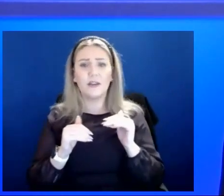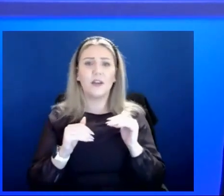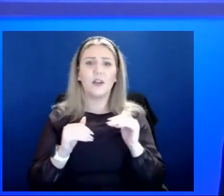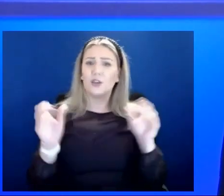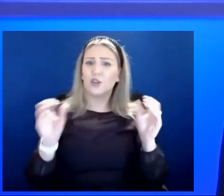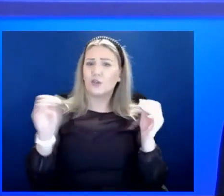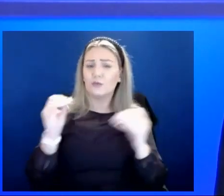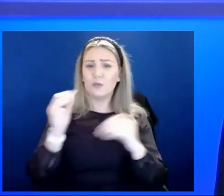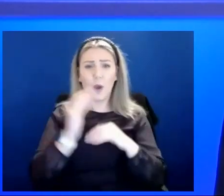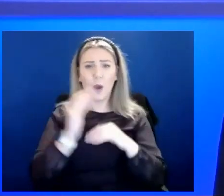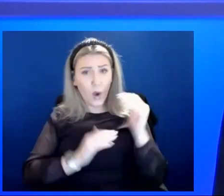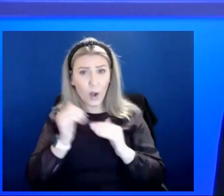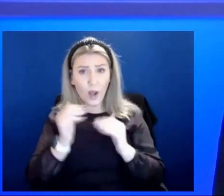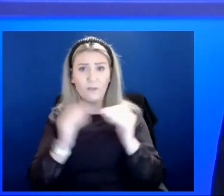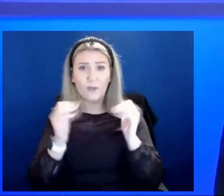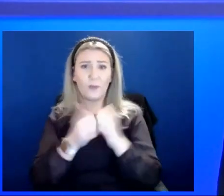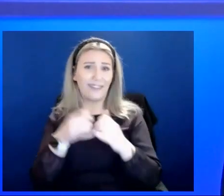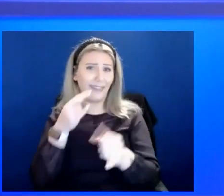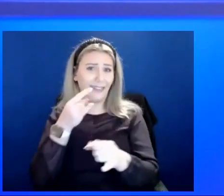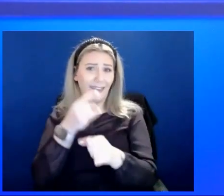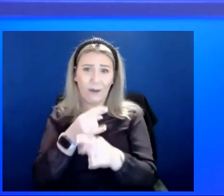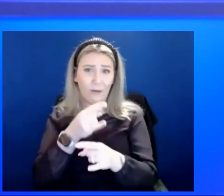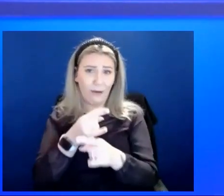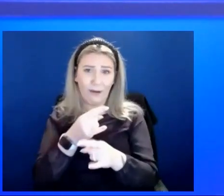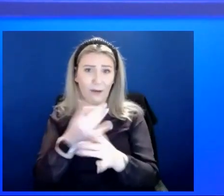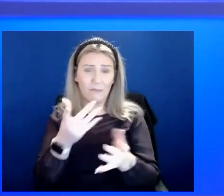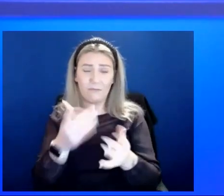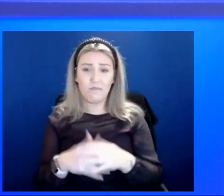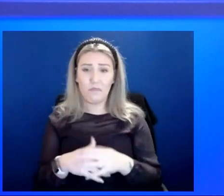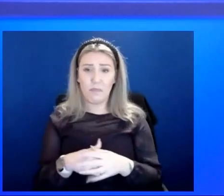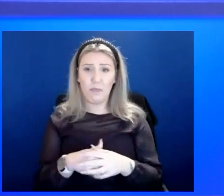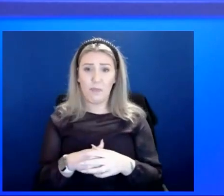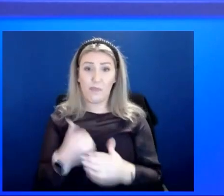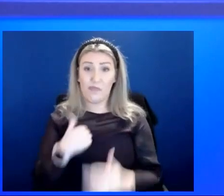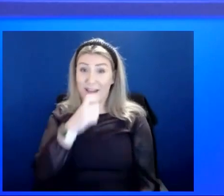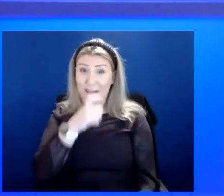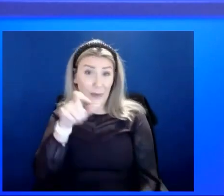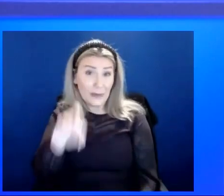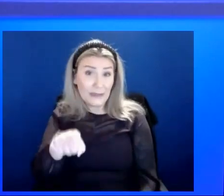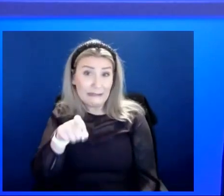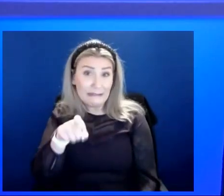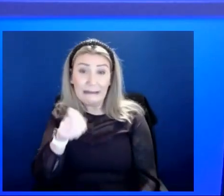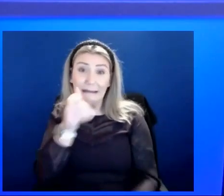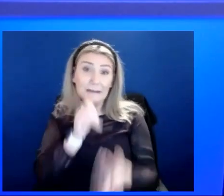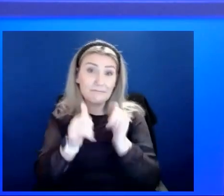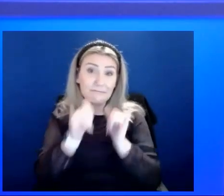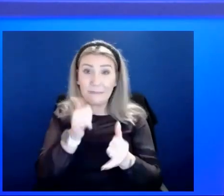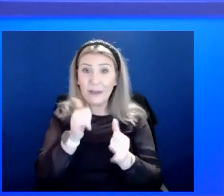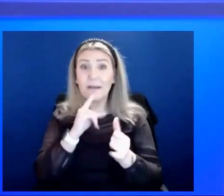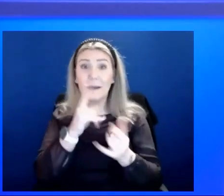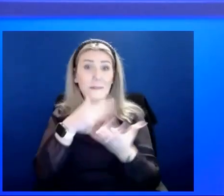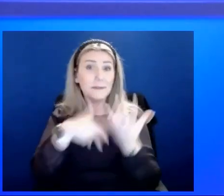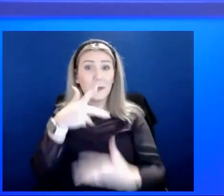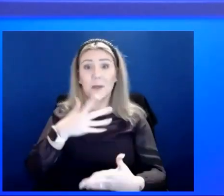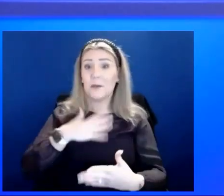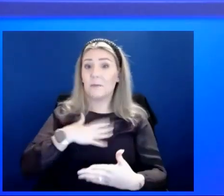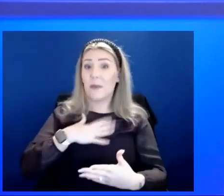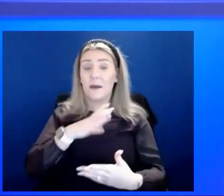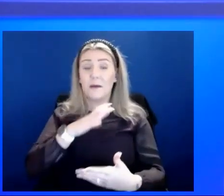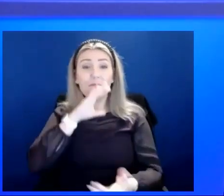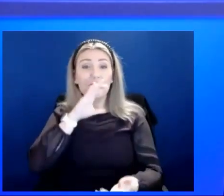in alcohol. I mean, it's not, I don't need a social lubricant. I'm plenty social. I think my wife wishes I were far less